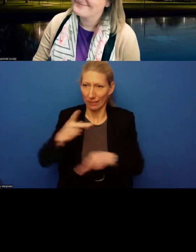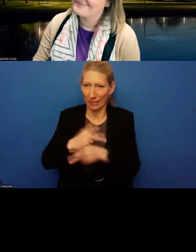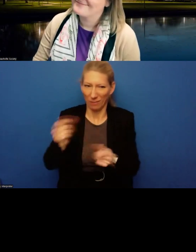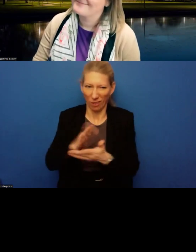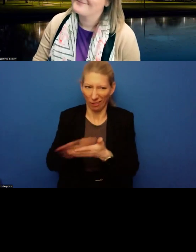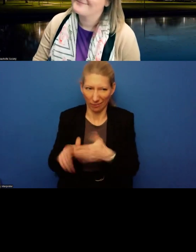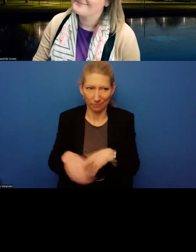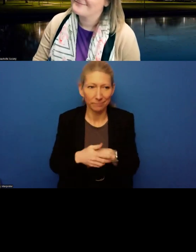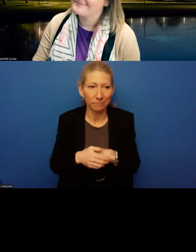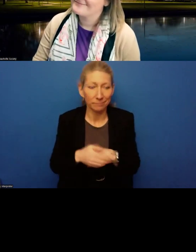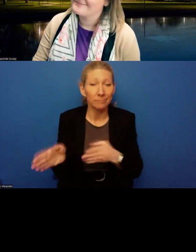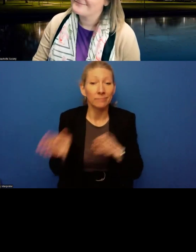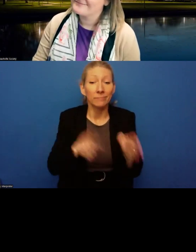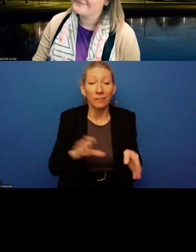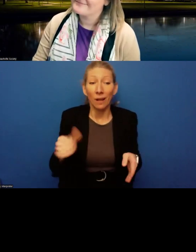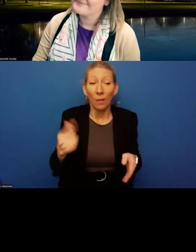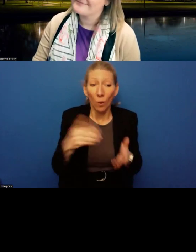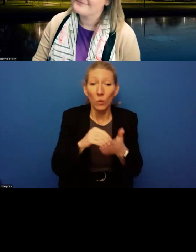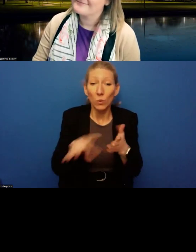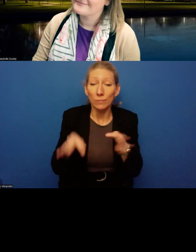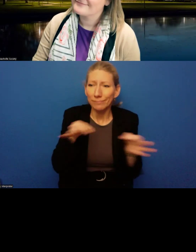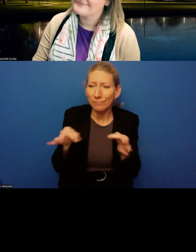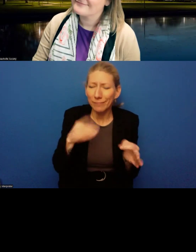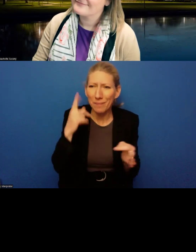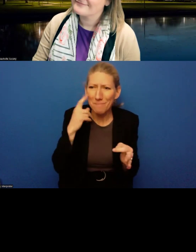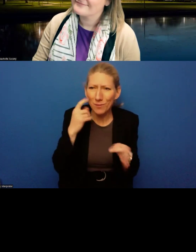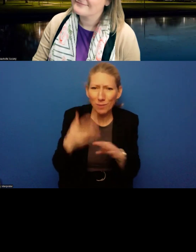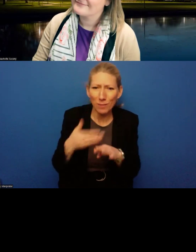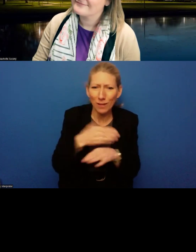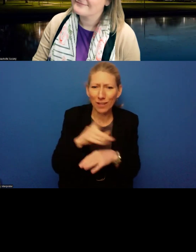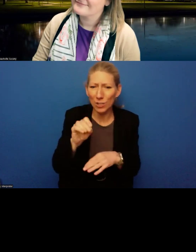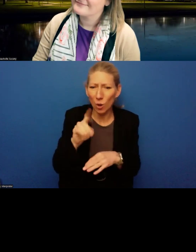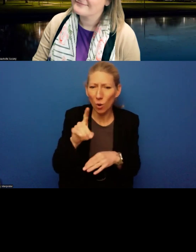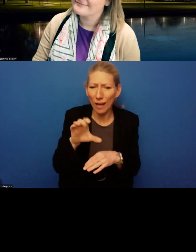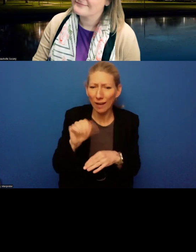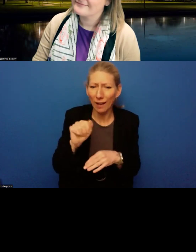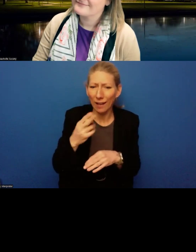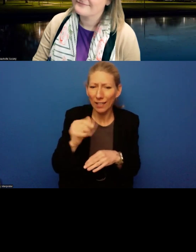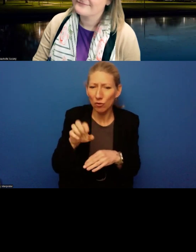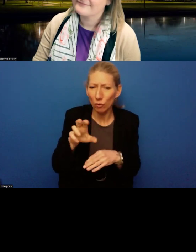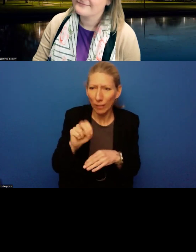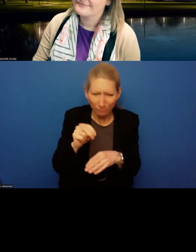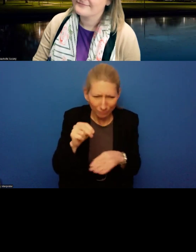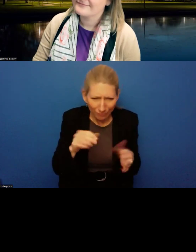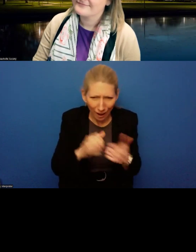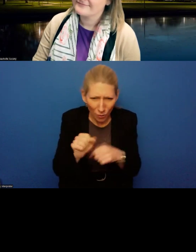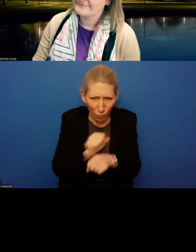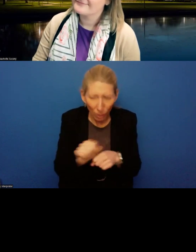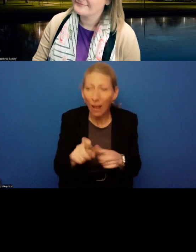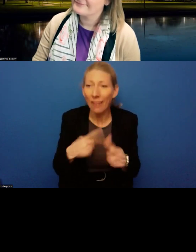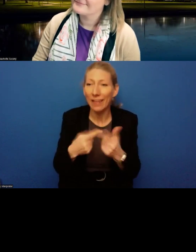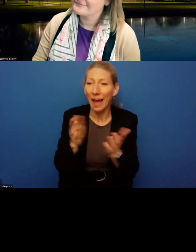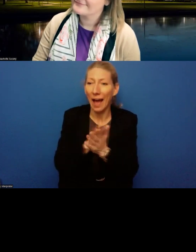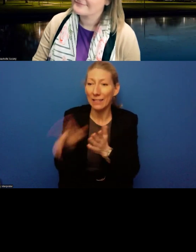In another station, students explained the mystery behind Roman dodecahedrons and then asked participants to handle a 3D printed